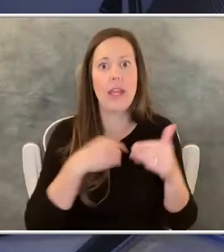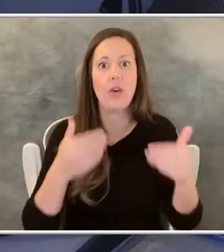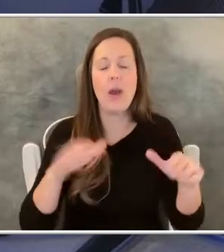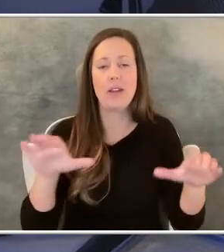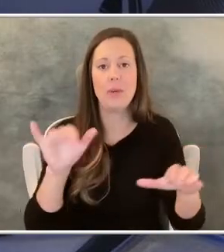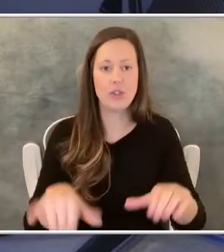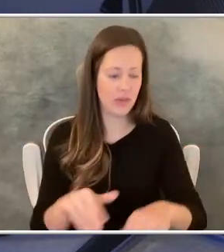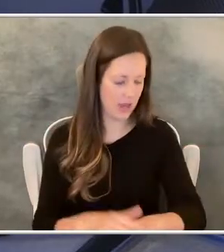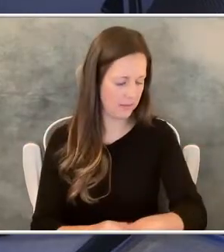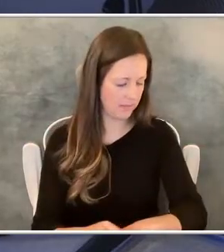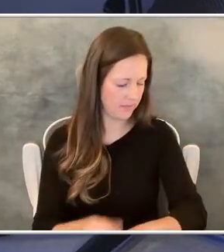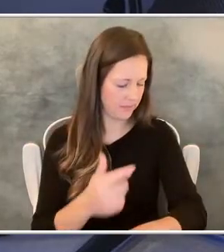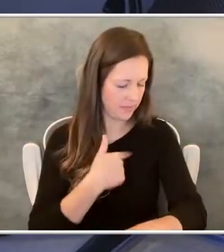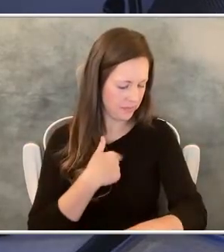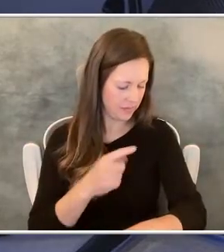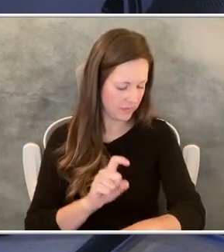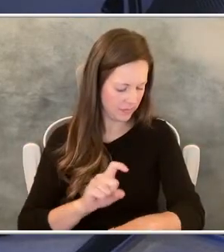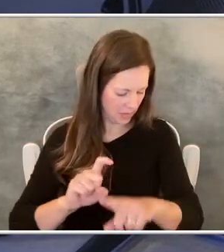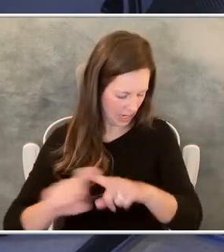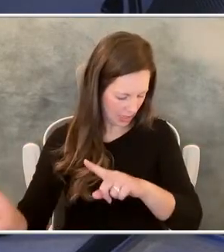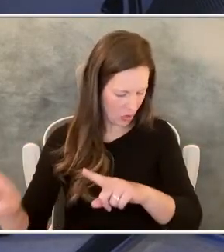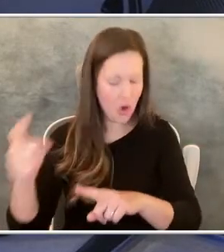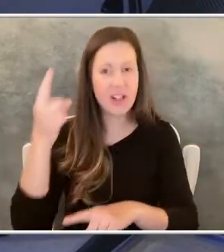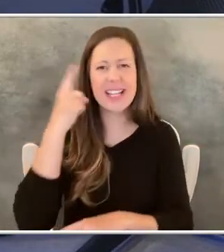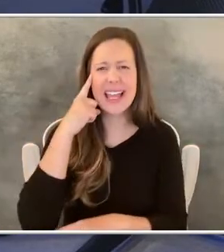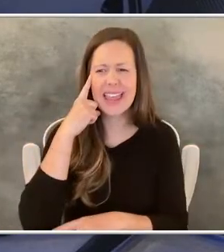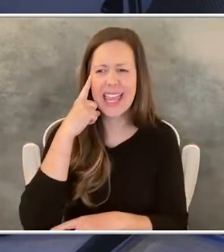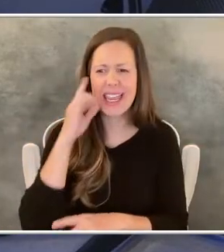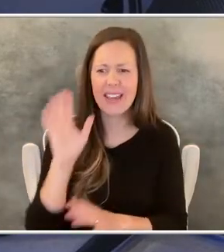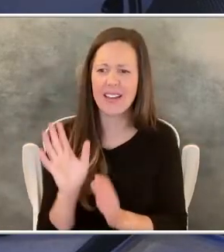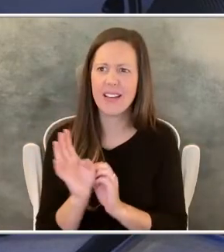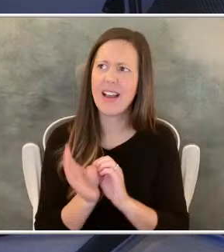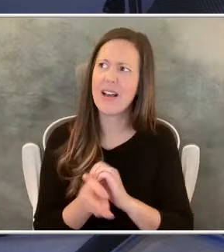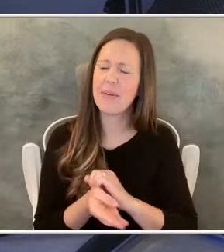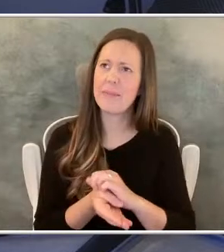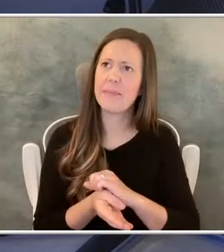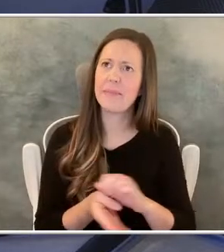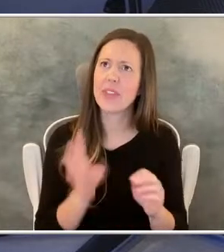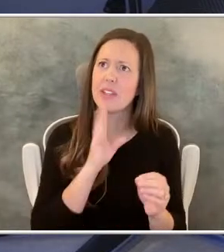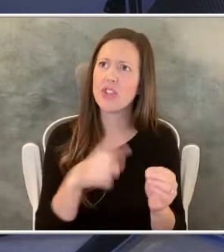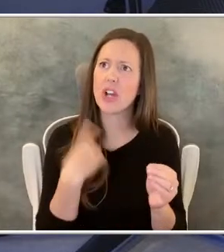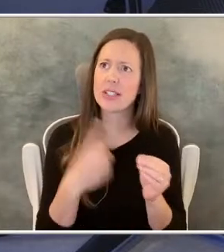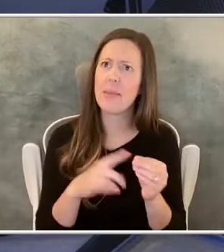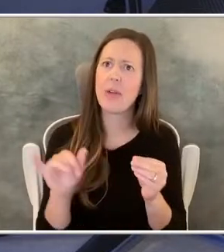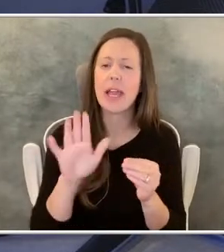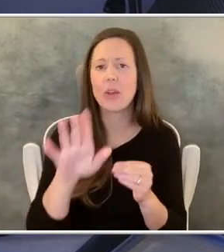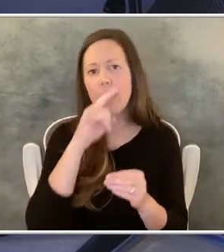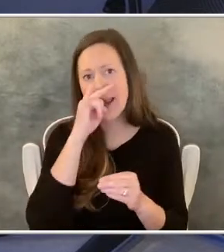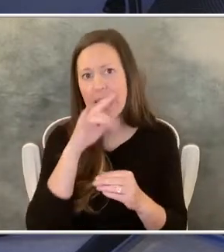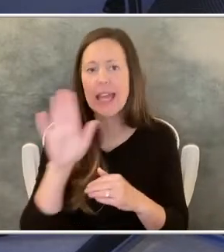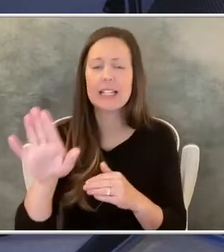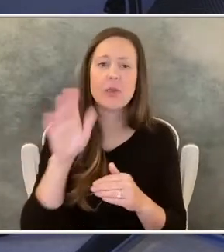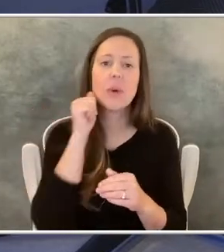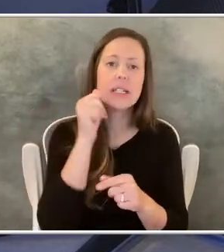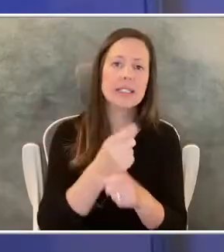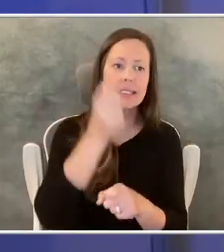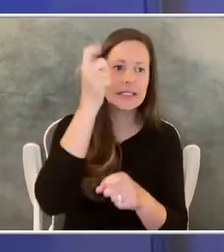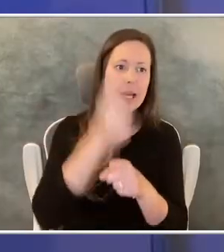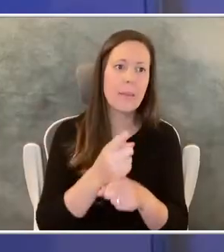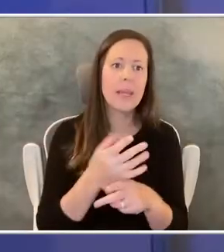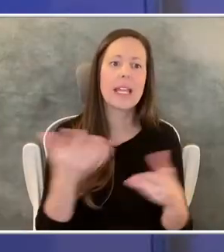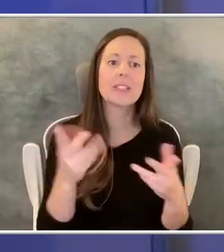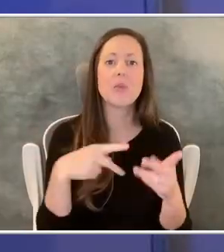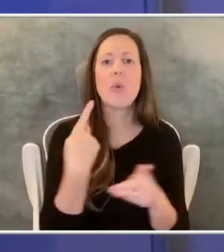you, I'm sure I did, and talked about, tell me about your kids, about your siblings, what kind of